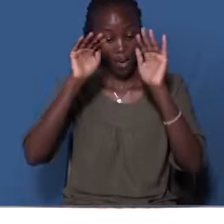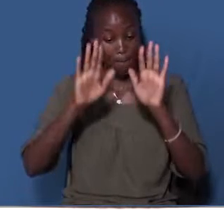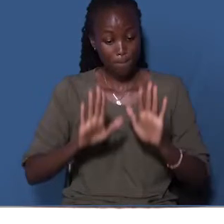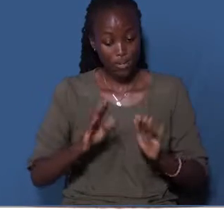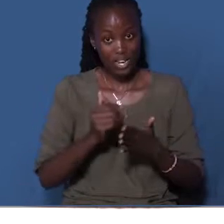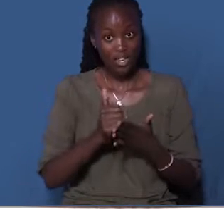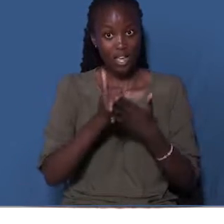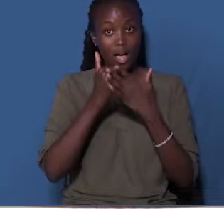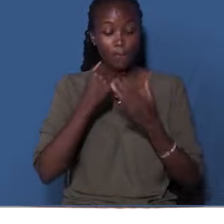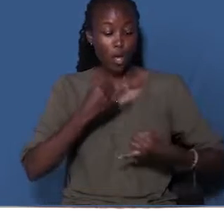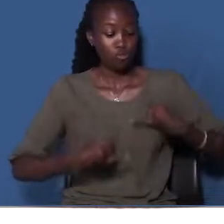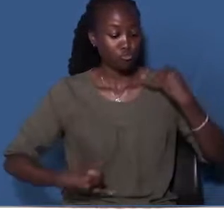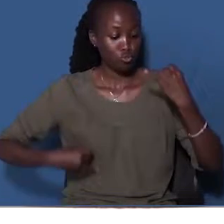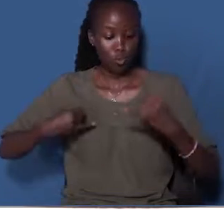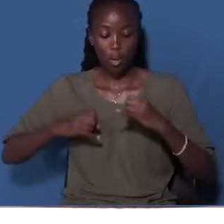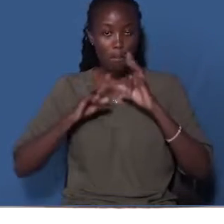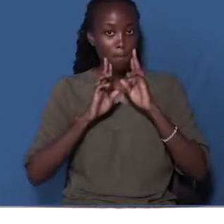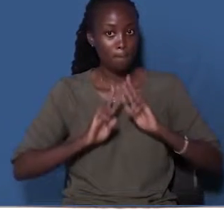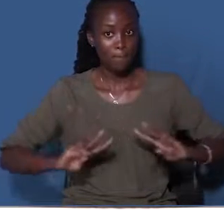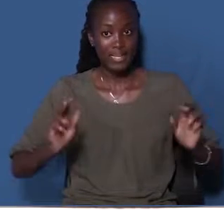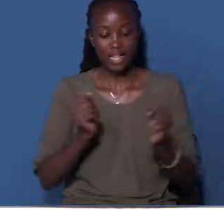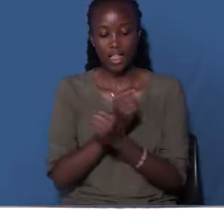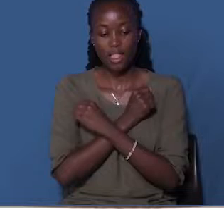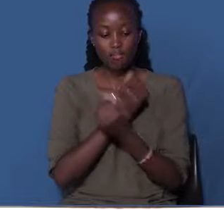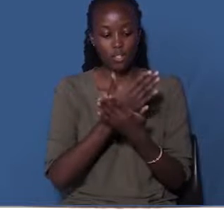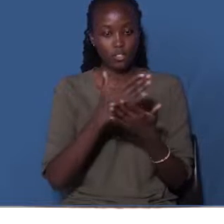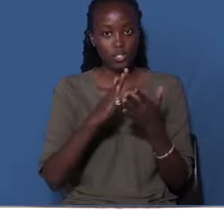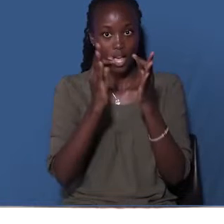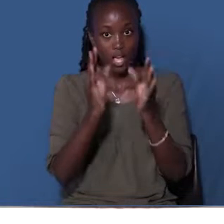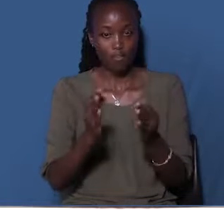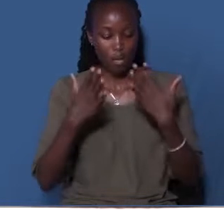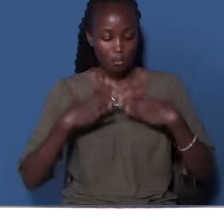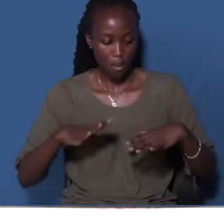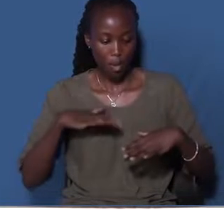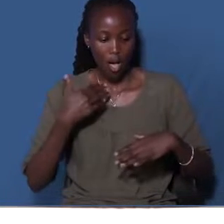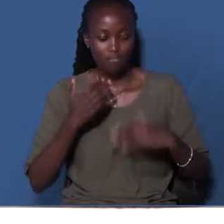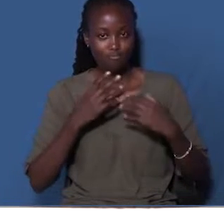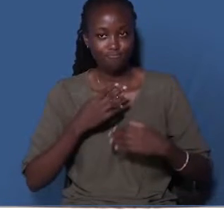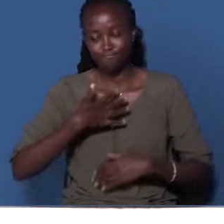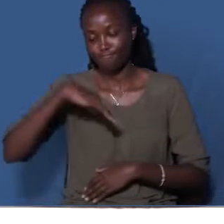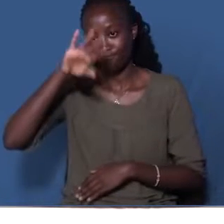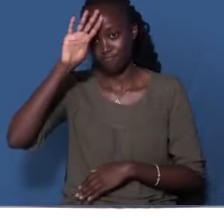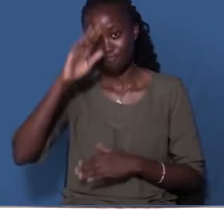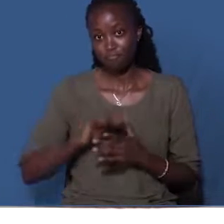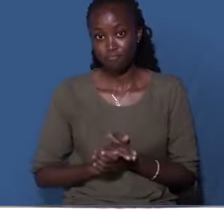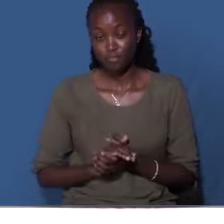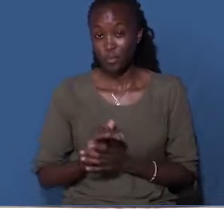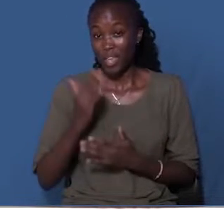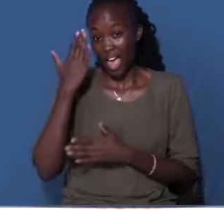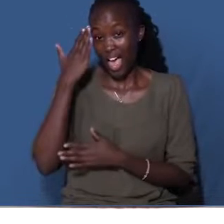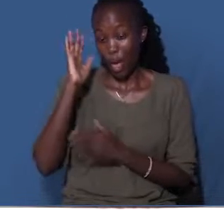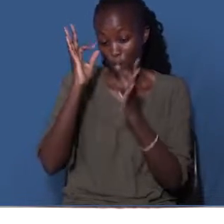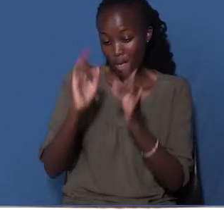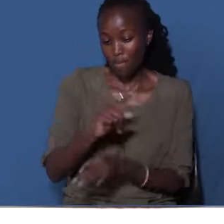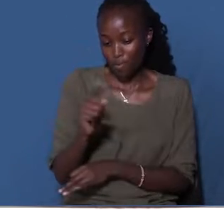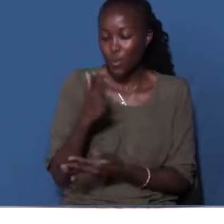love to those who are in despair. I don't know whether you've been in that state of longing, where you long to see something